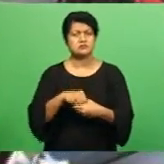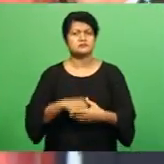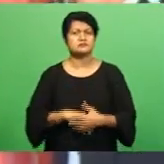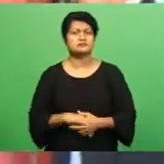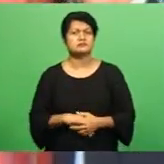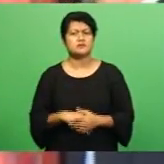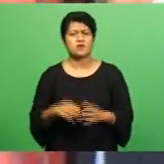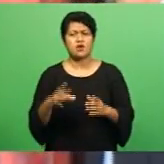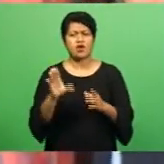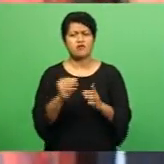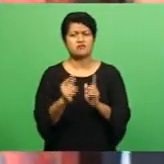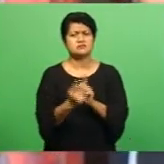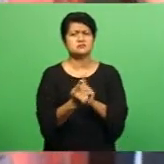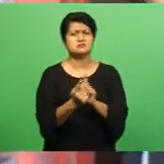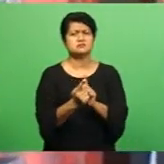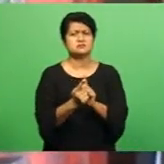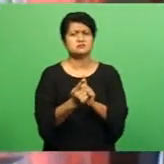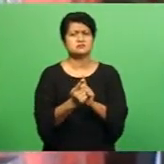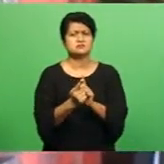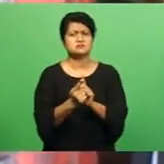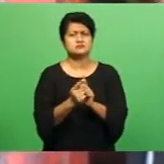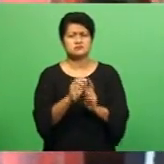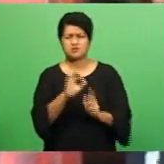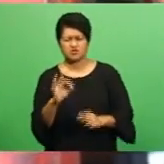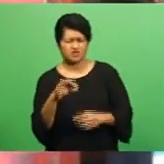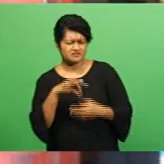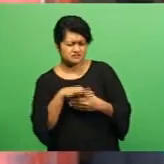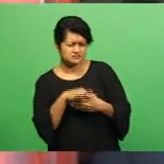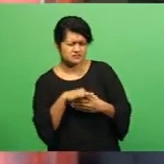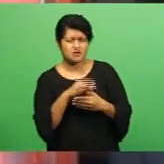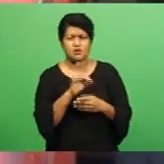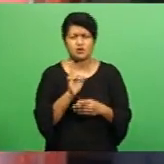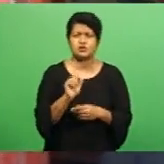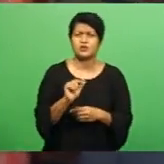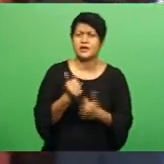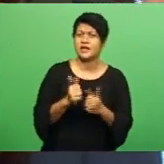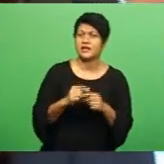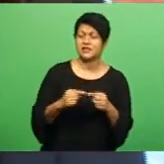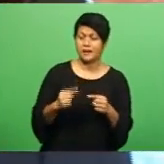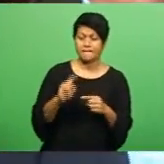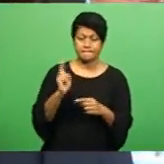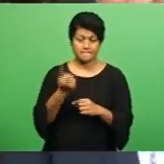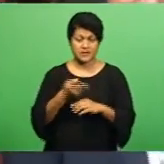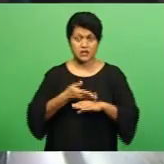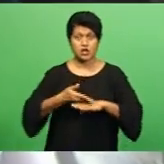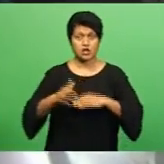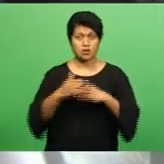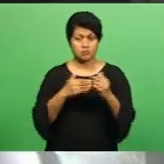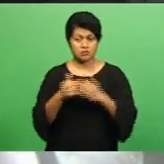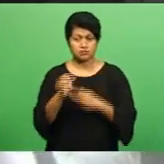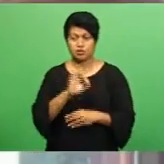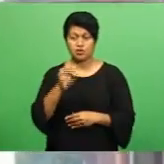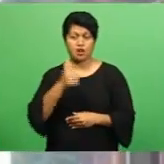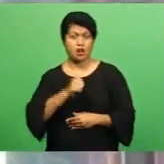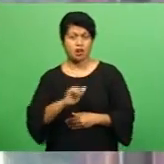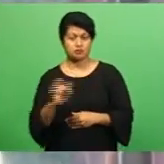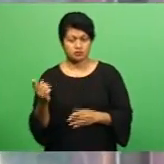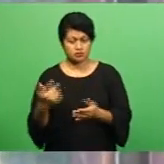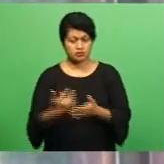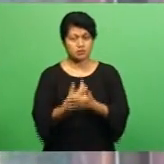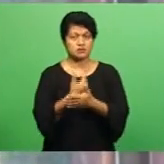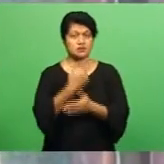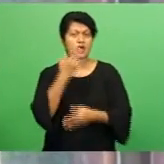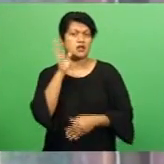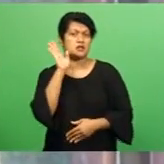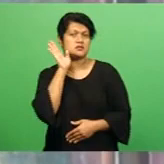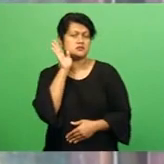of the meeting, but with no speaking or voting rights. With this new management, we are not allowed even to go inside and just listen. Randrondro even used